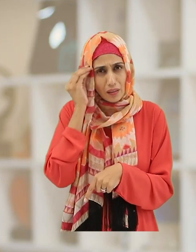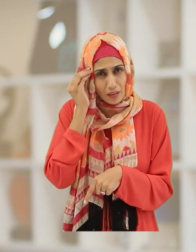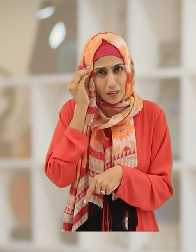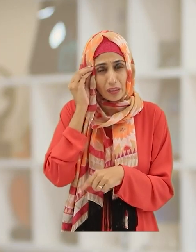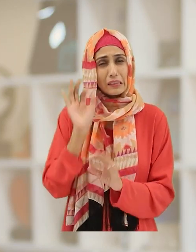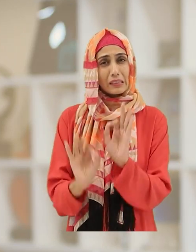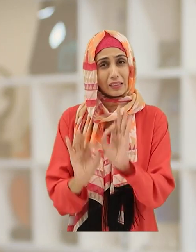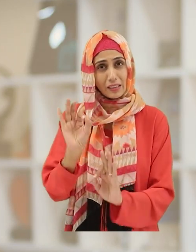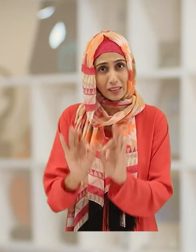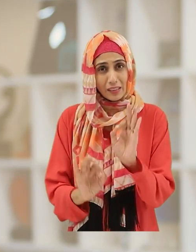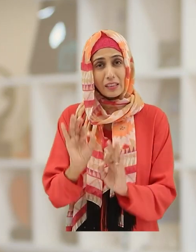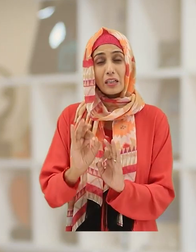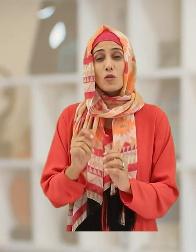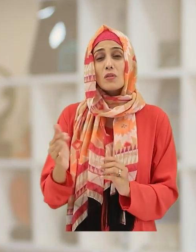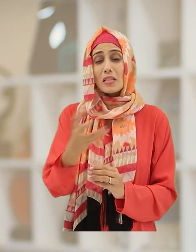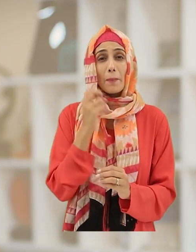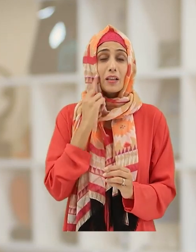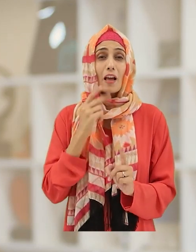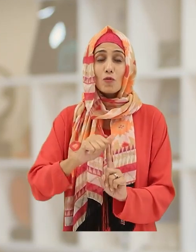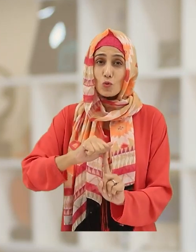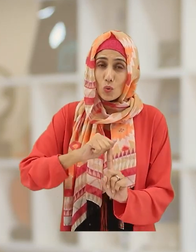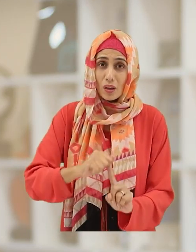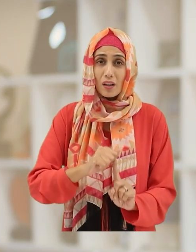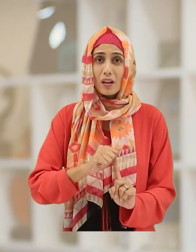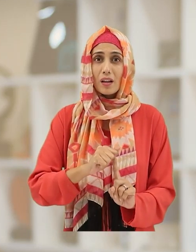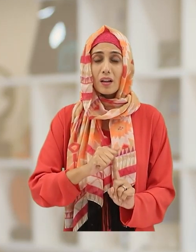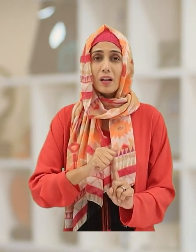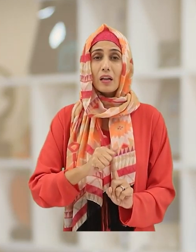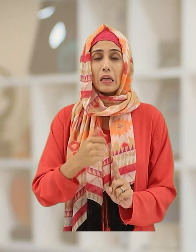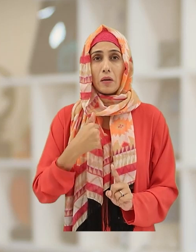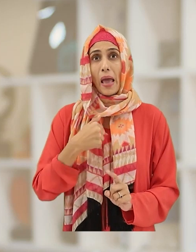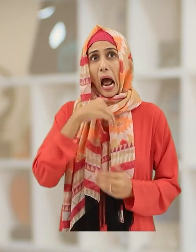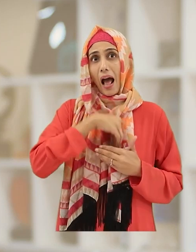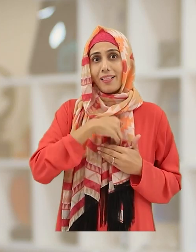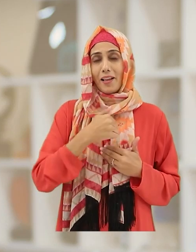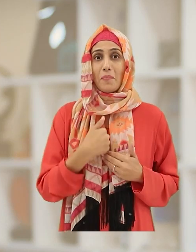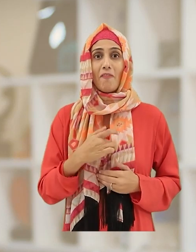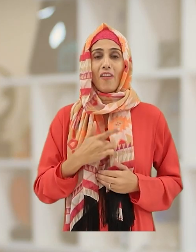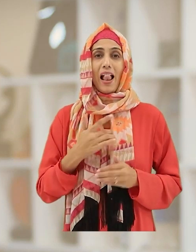learned what it meant to take care of him and his needs, it deepened me